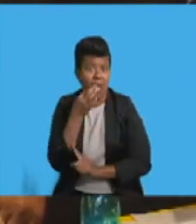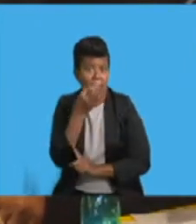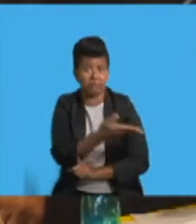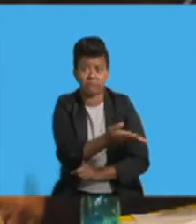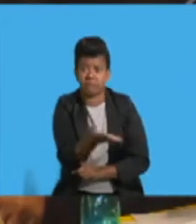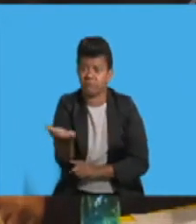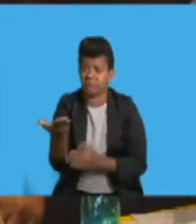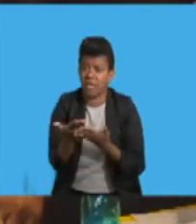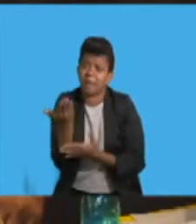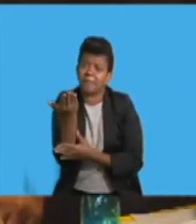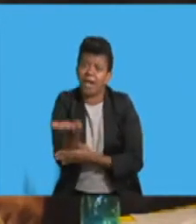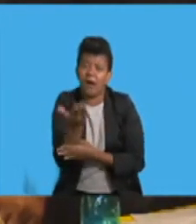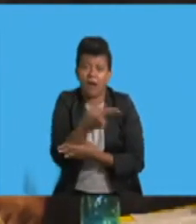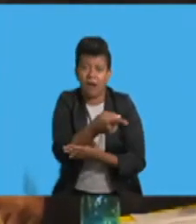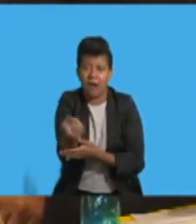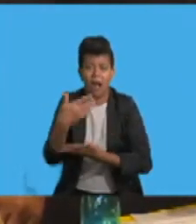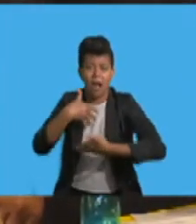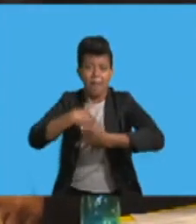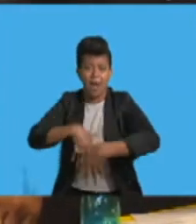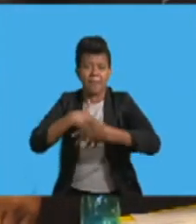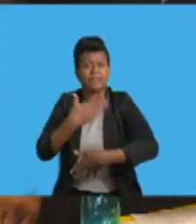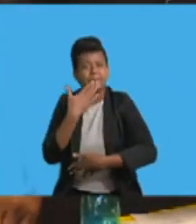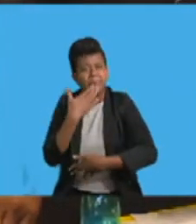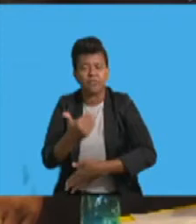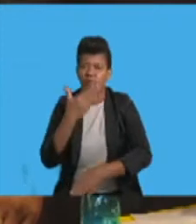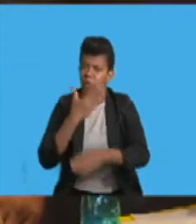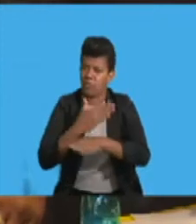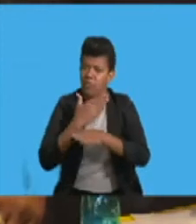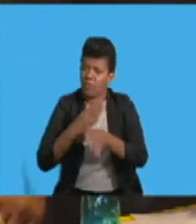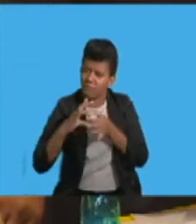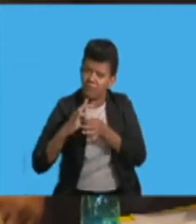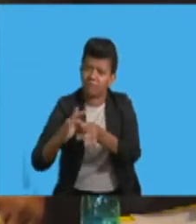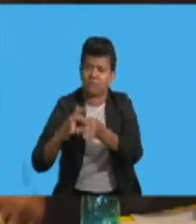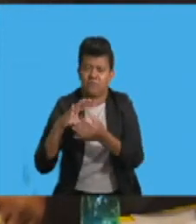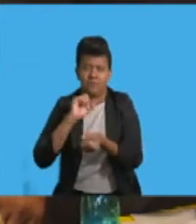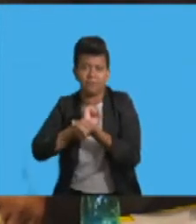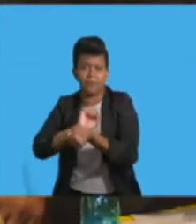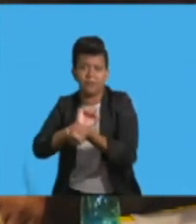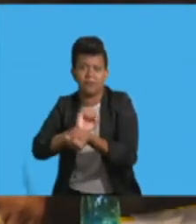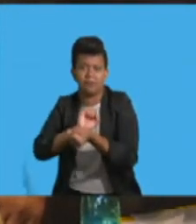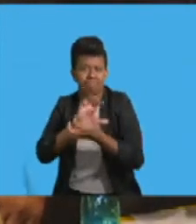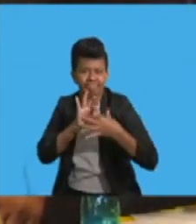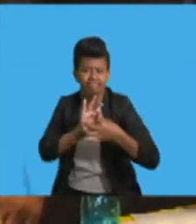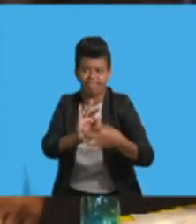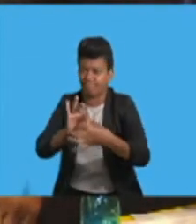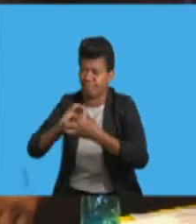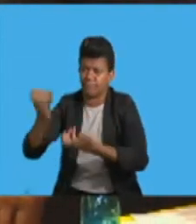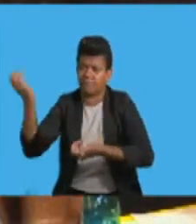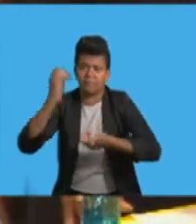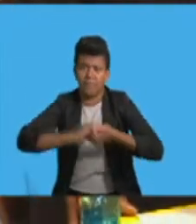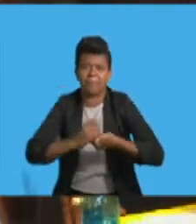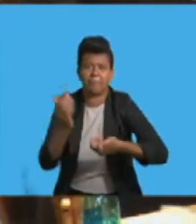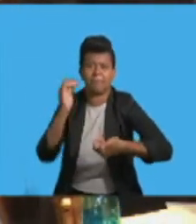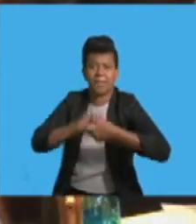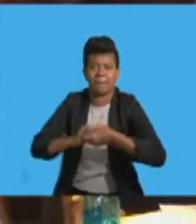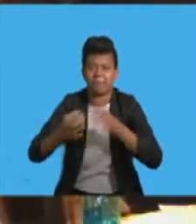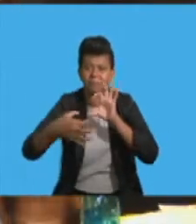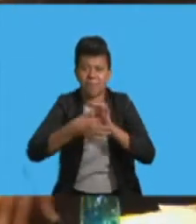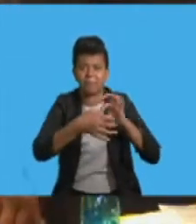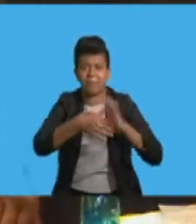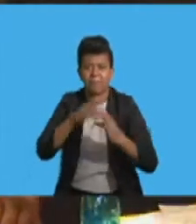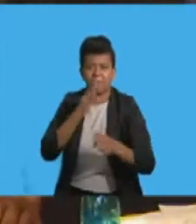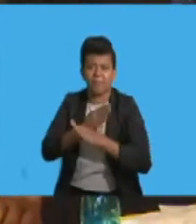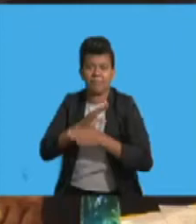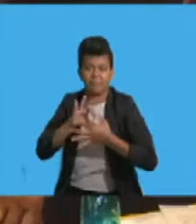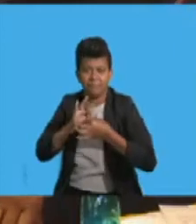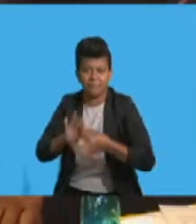course, to work with the police as well. We need to look at the context in which the police force operate, because there are times in which they